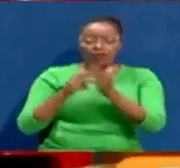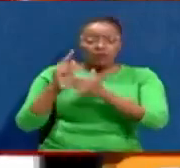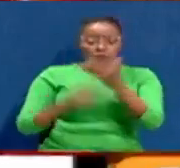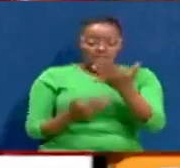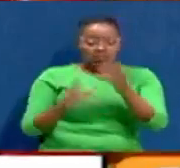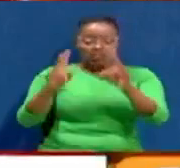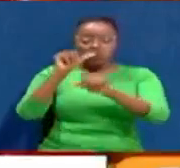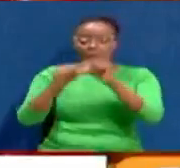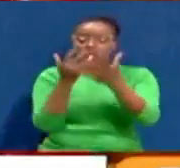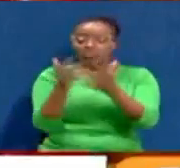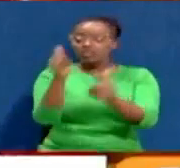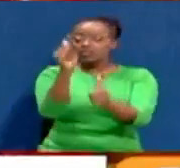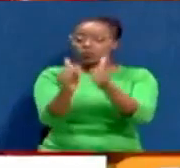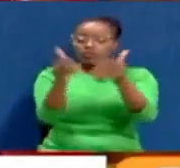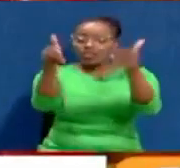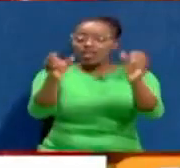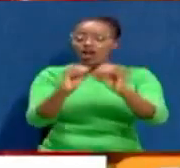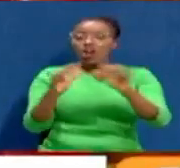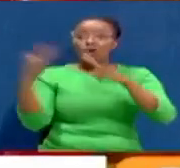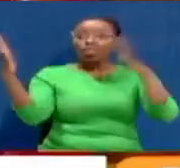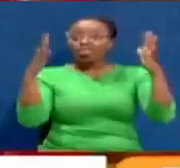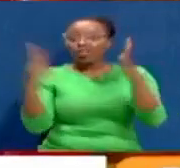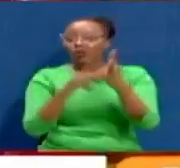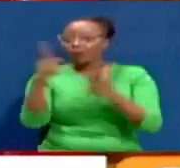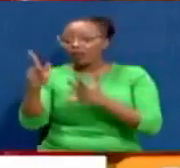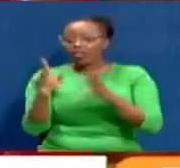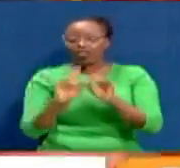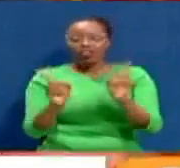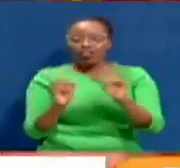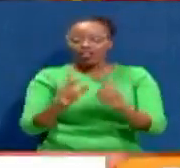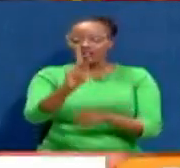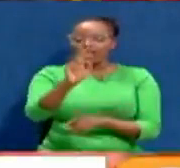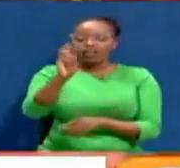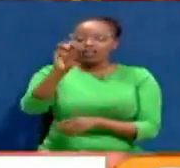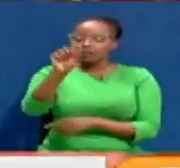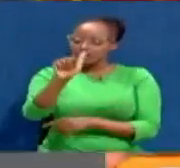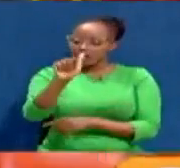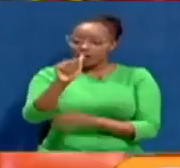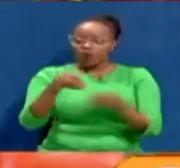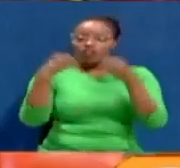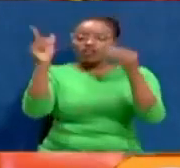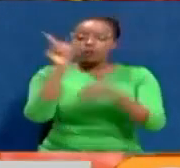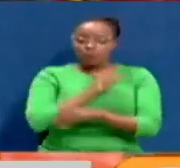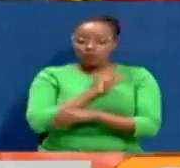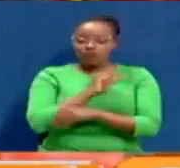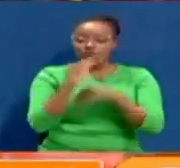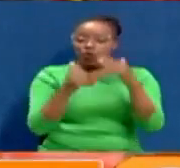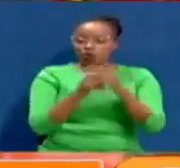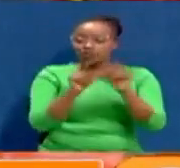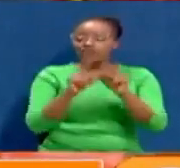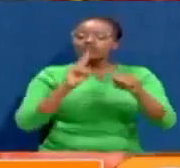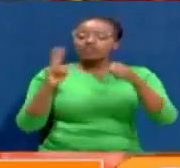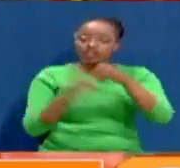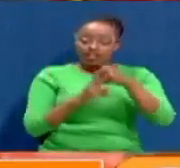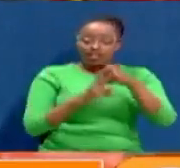a question of commodities that don't exist or air that was delivered at Kemsa. I've only given them concurrence on the